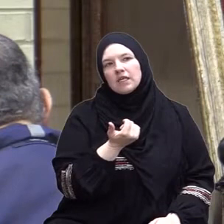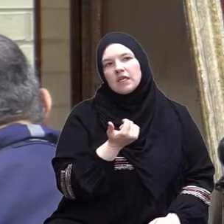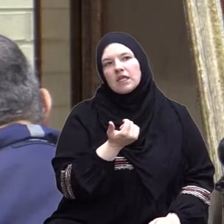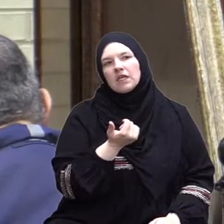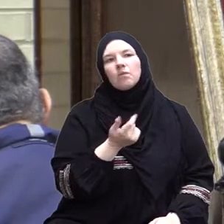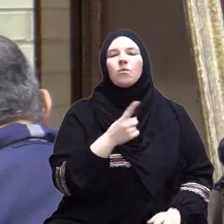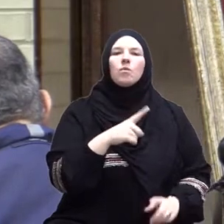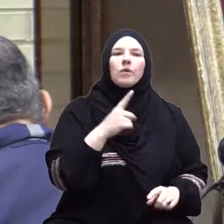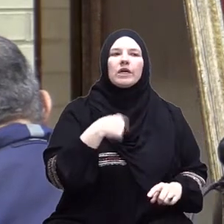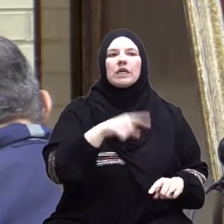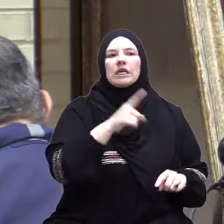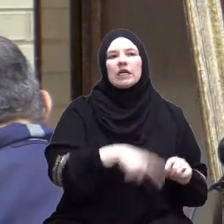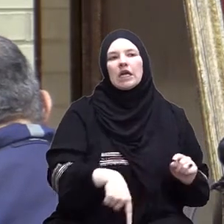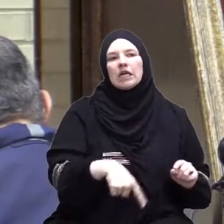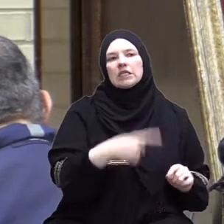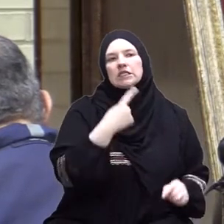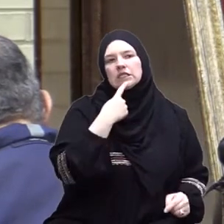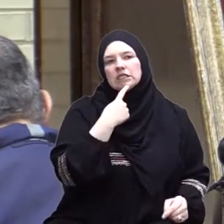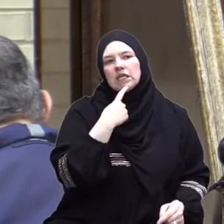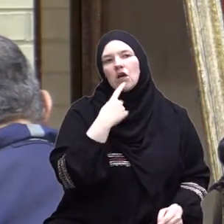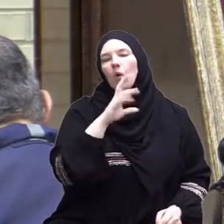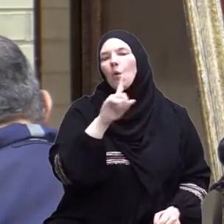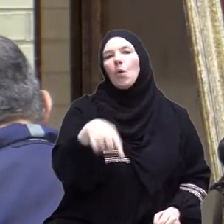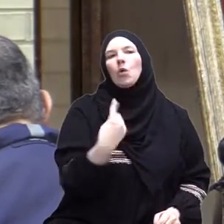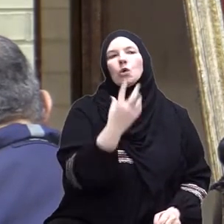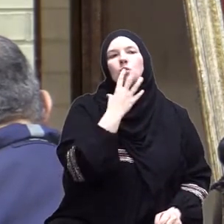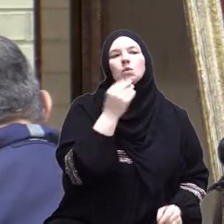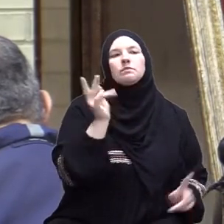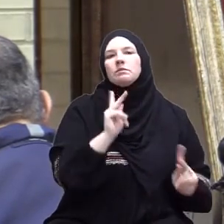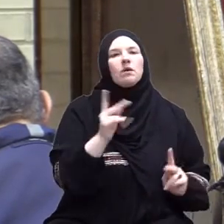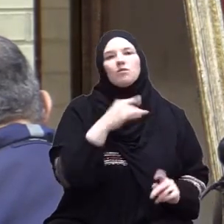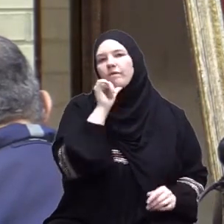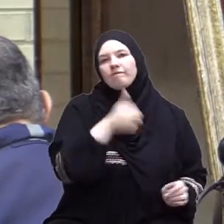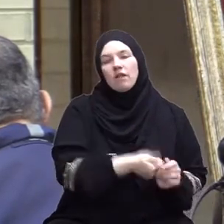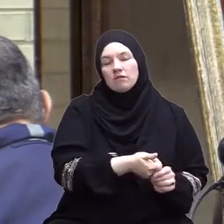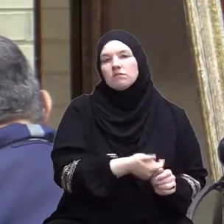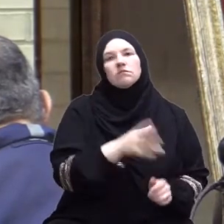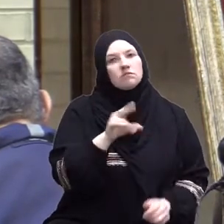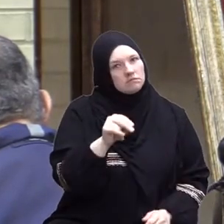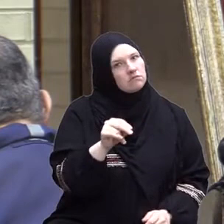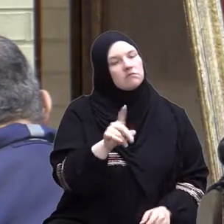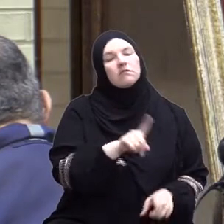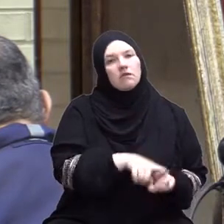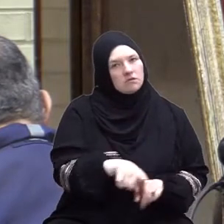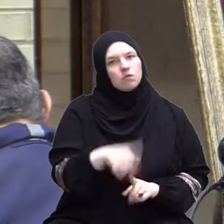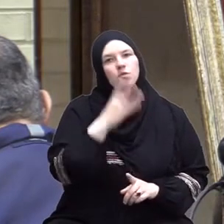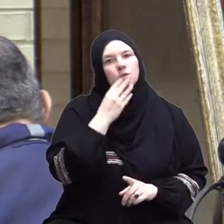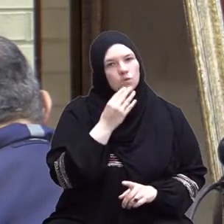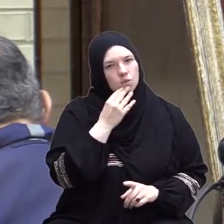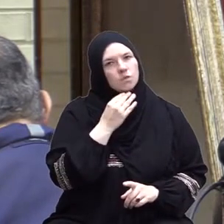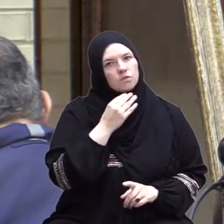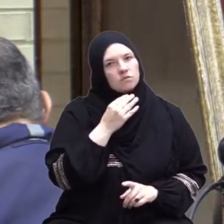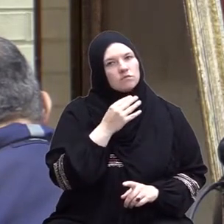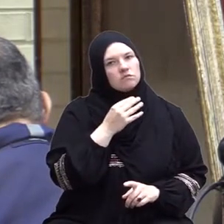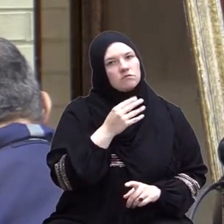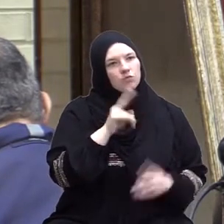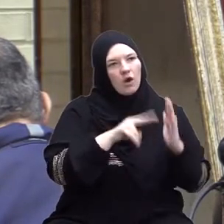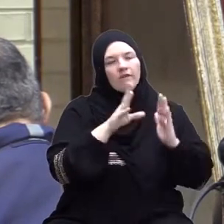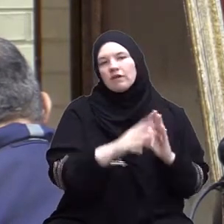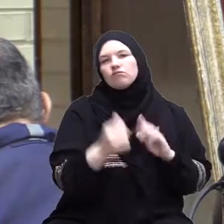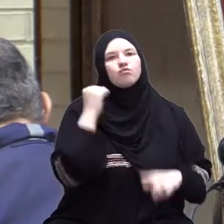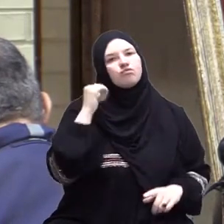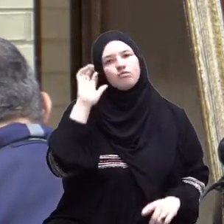ethnicity or Jewishness or being Israelite as a reason to reject the Prophet Muhammad. In